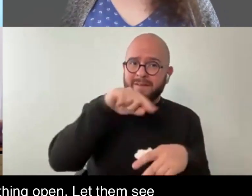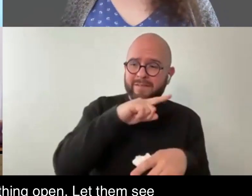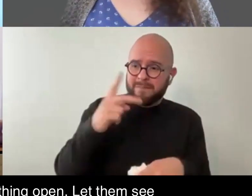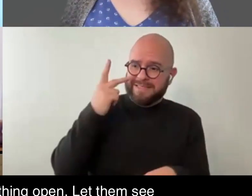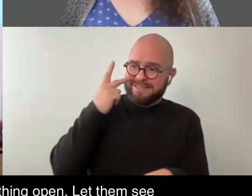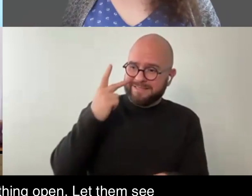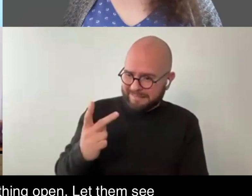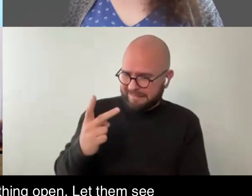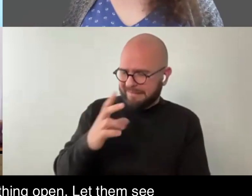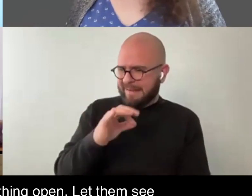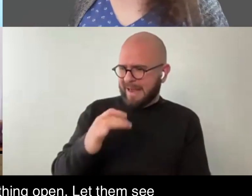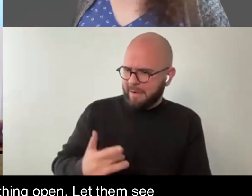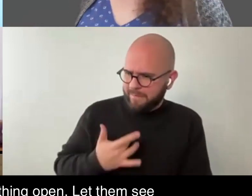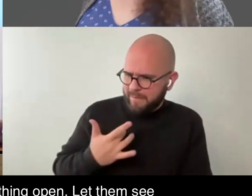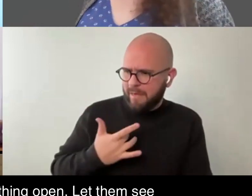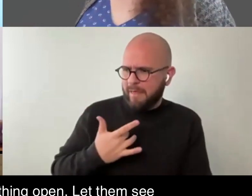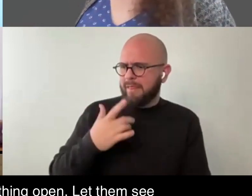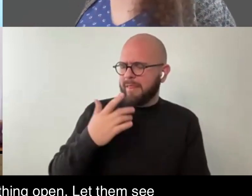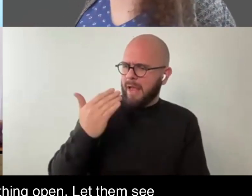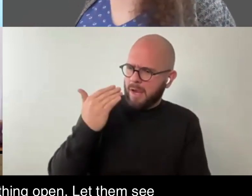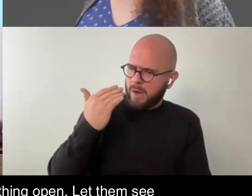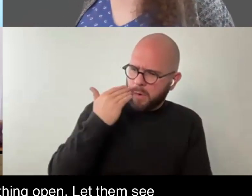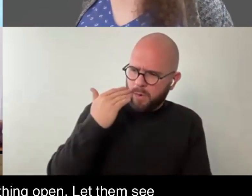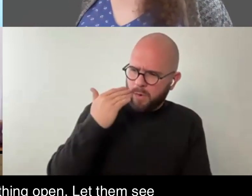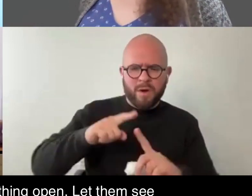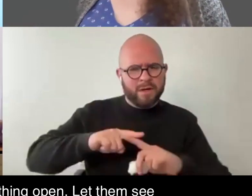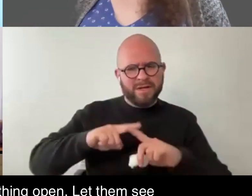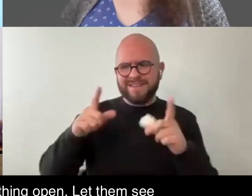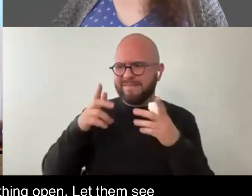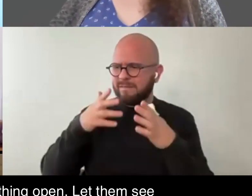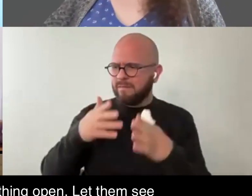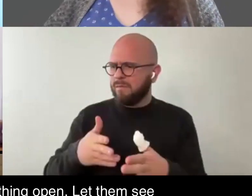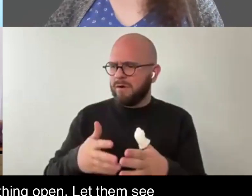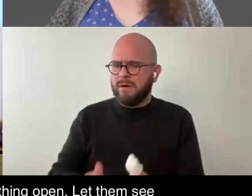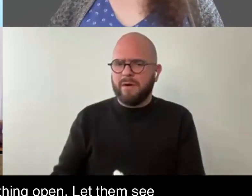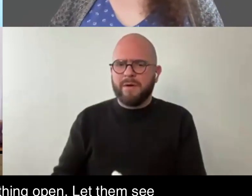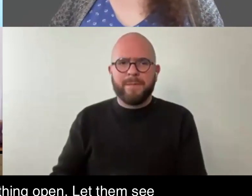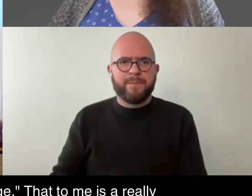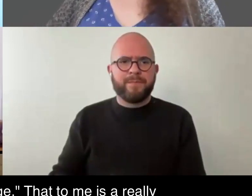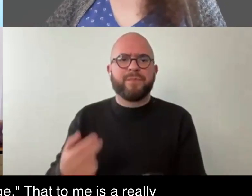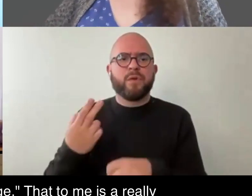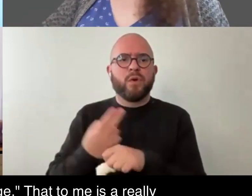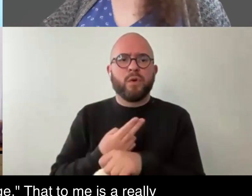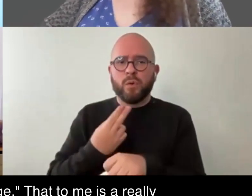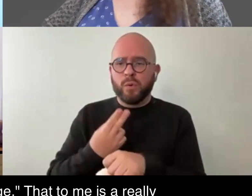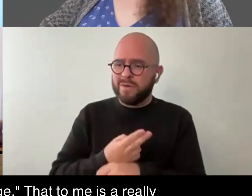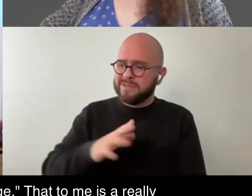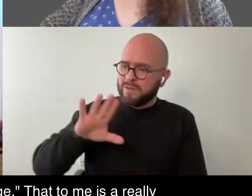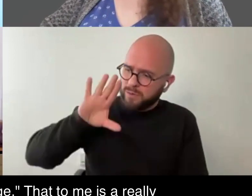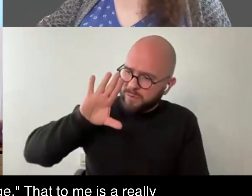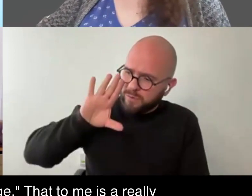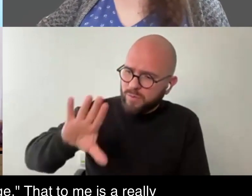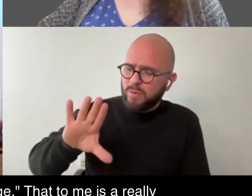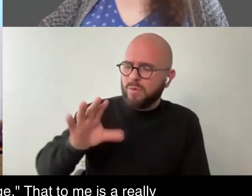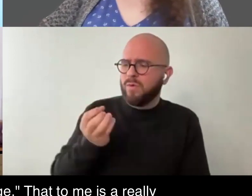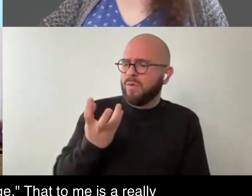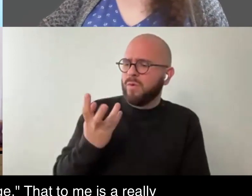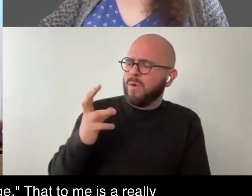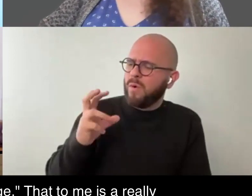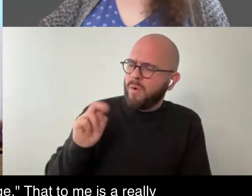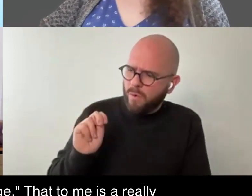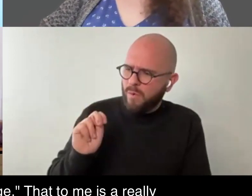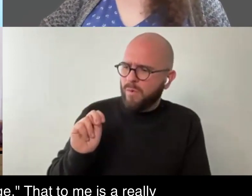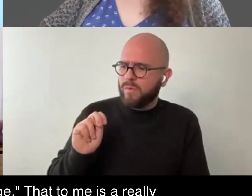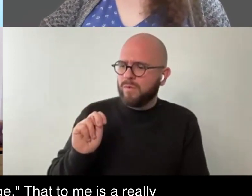feel and know in a totally different way. Use your own